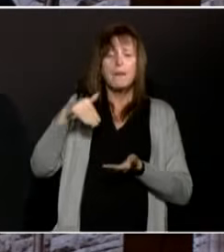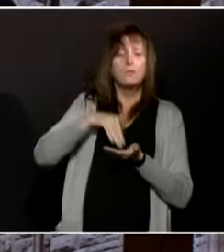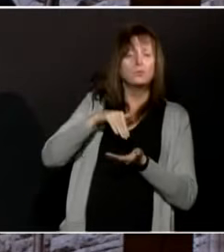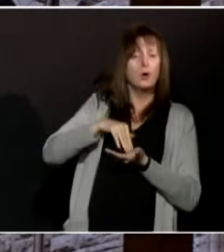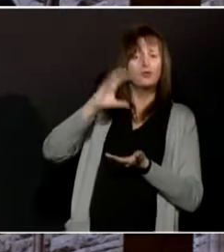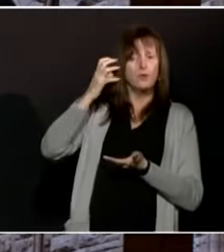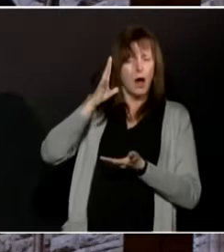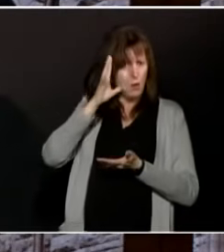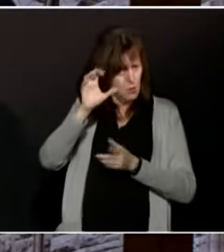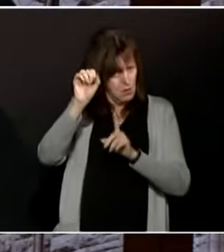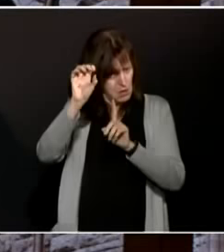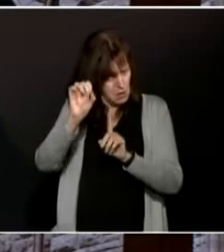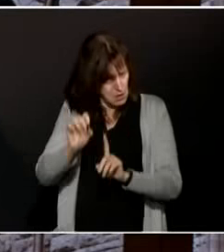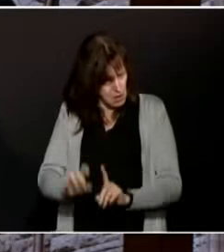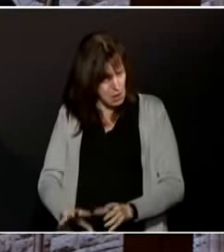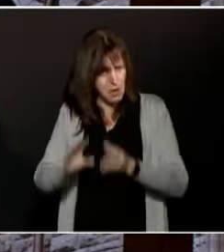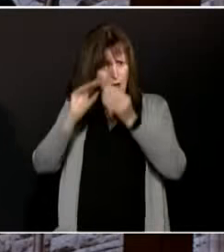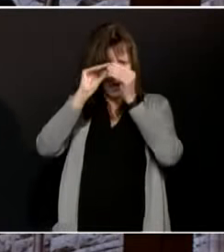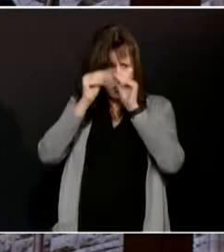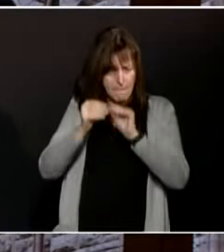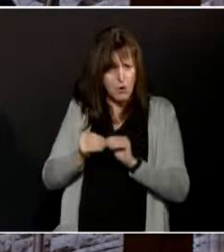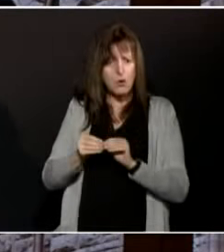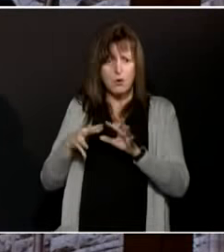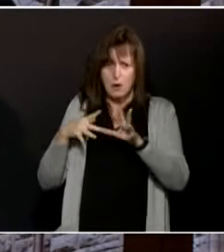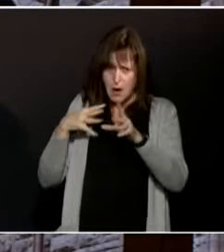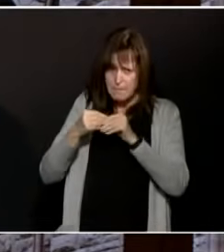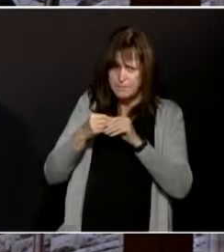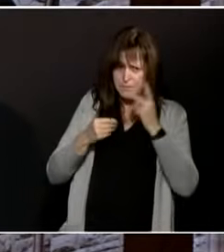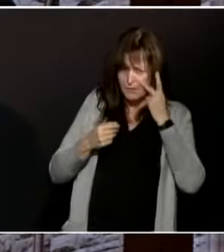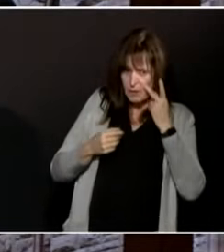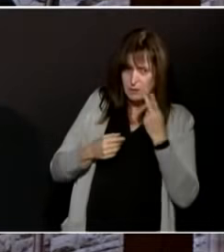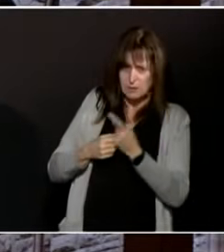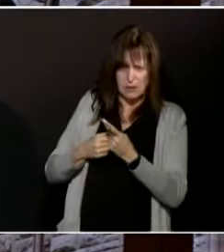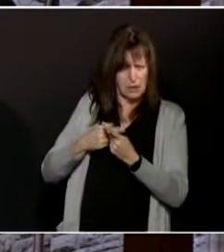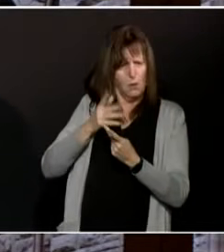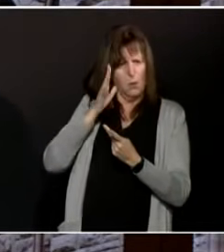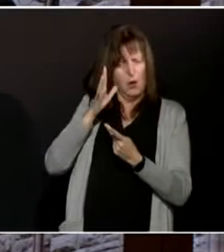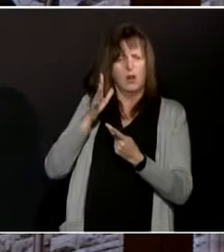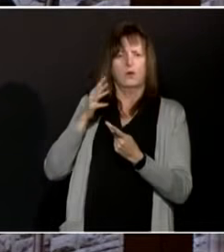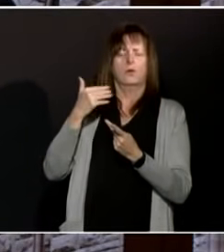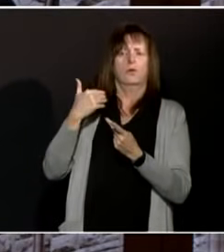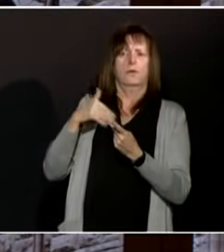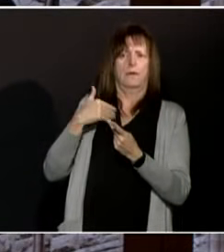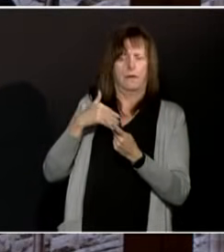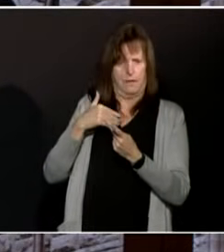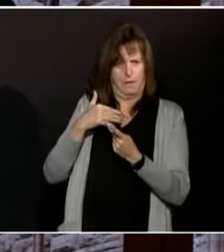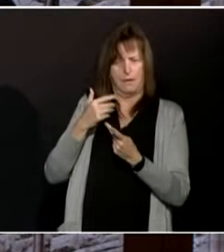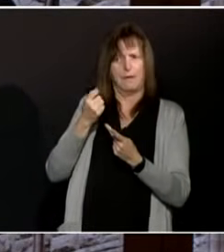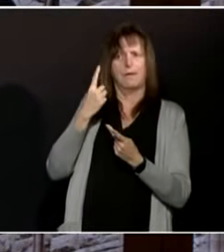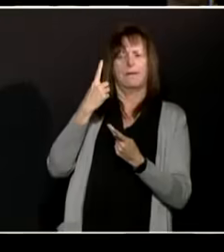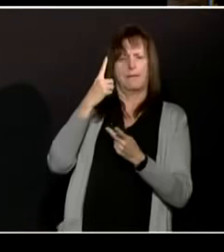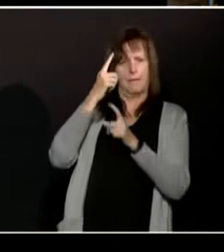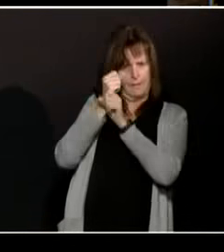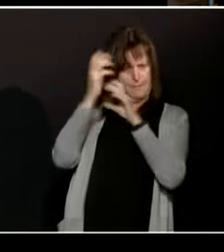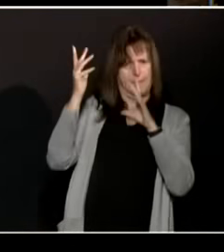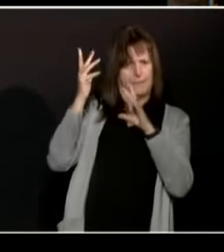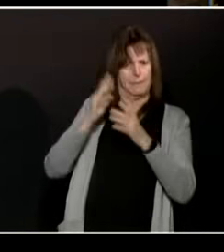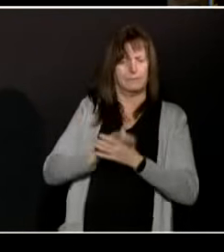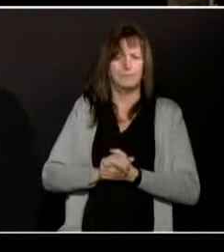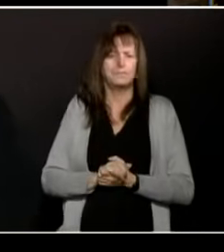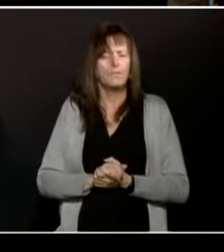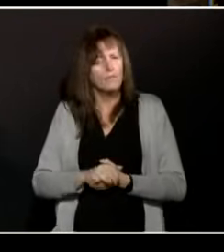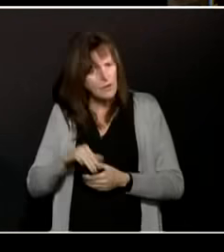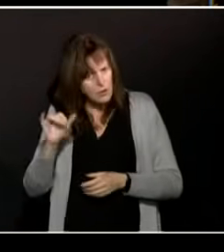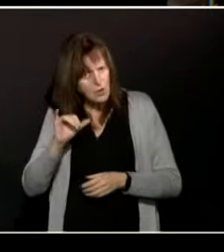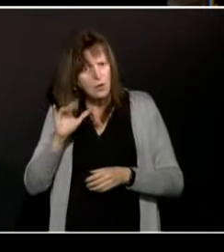them as daunting as others have seen them thus far, and I thank them for their ongoing work and for updating us accordingly. So Dr. Brown, over